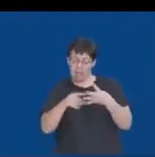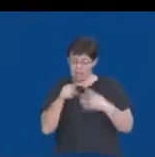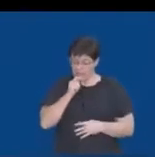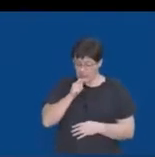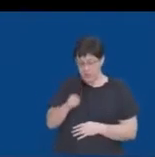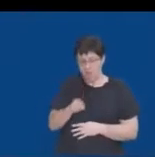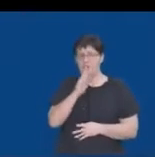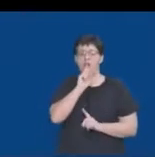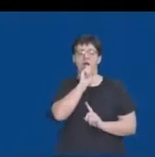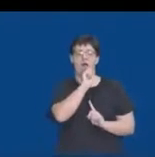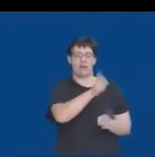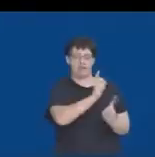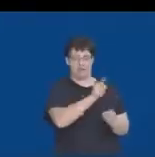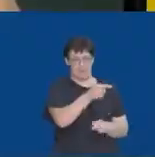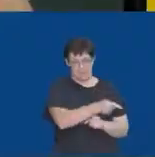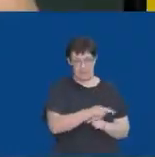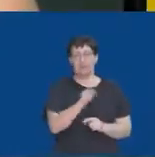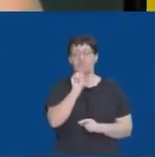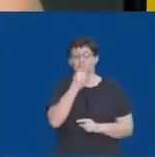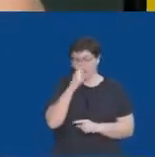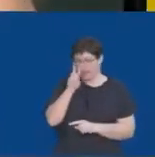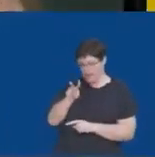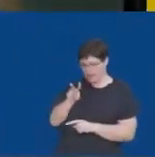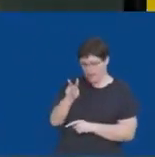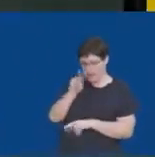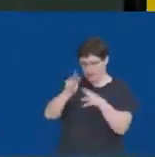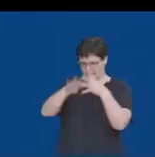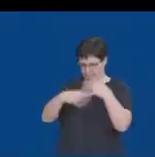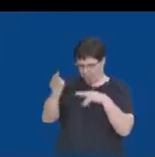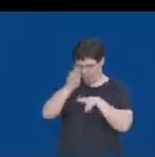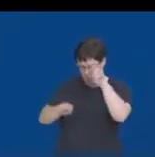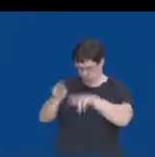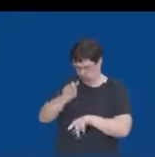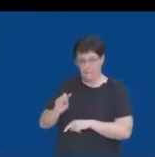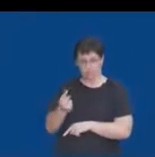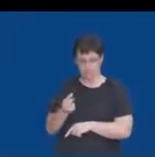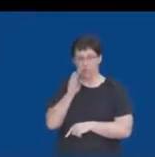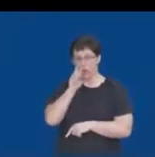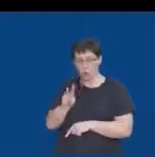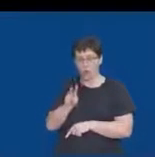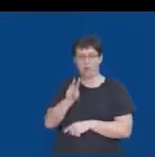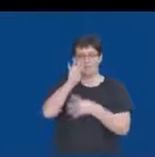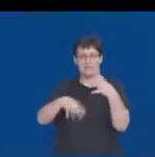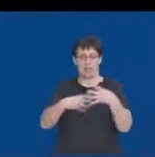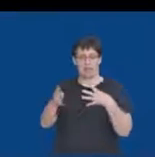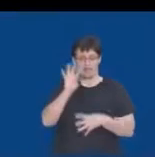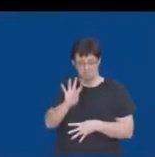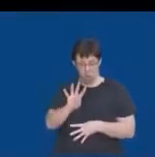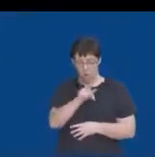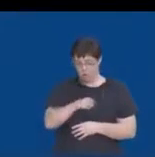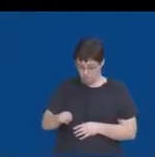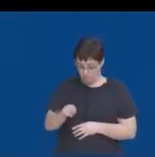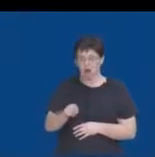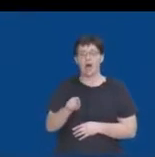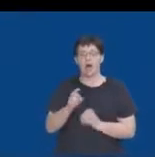So remember earlier I said to you, analyze the table first. Okay, so we're looking at table 4, which is what they told me, the